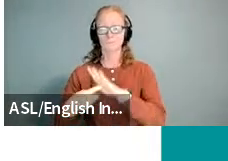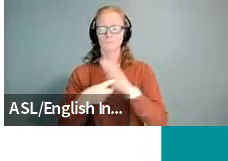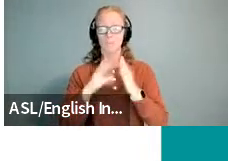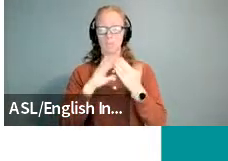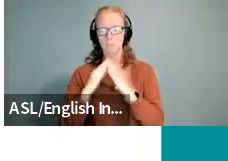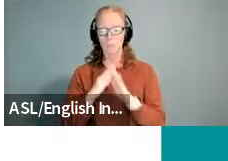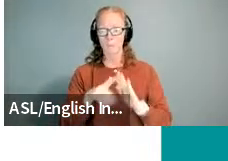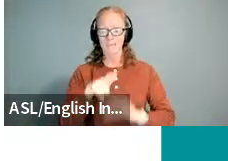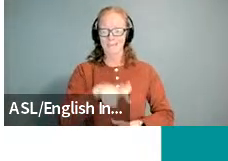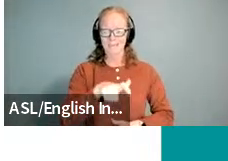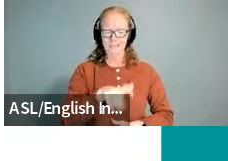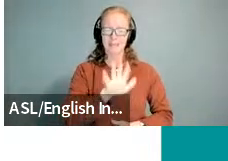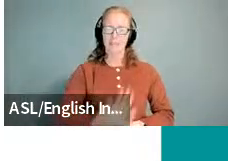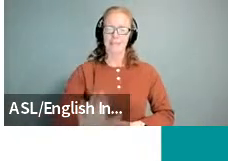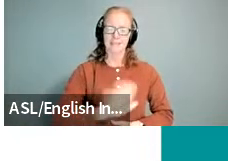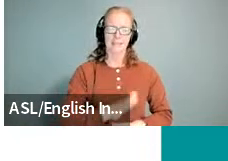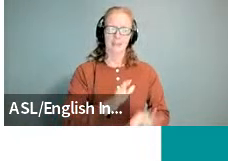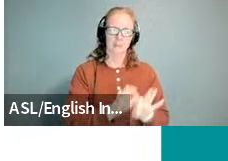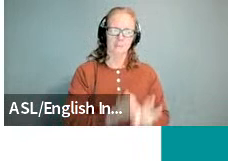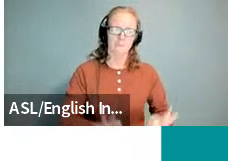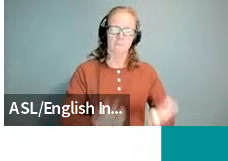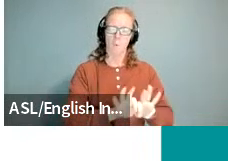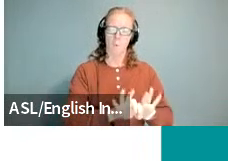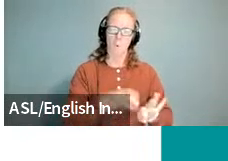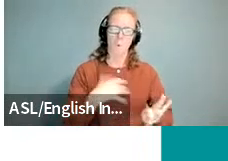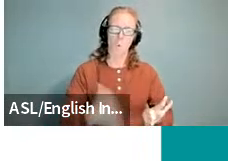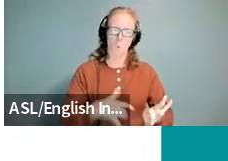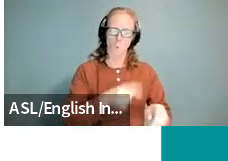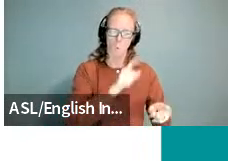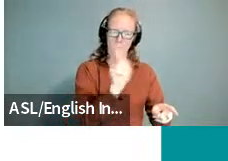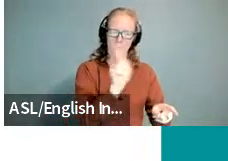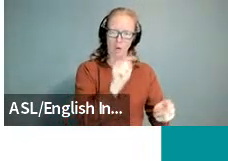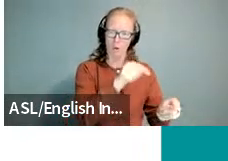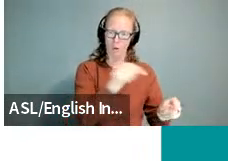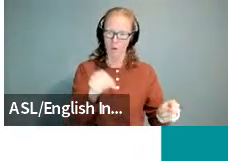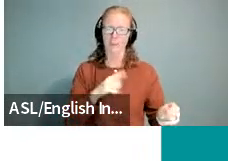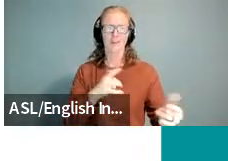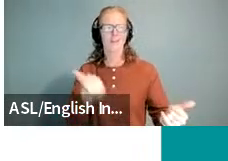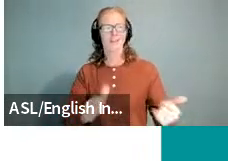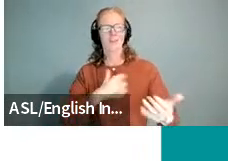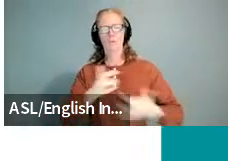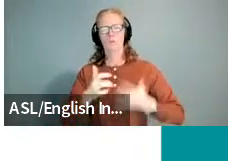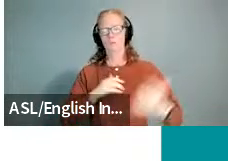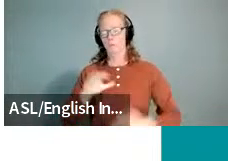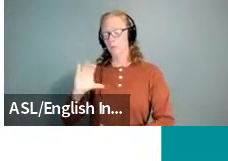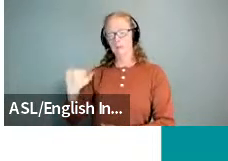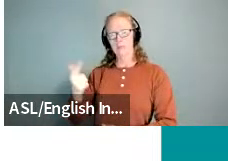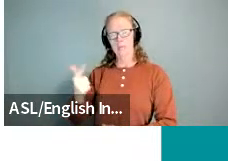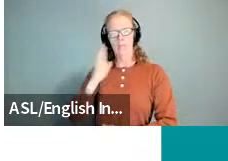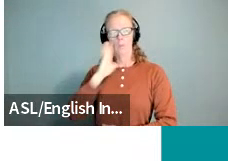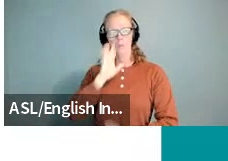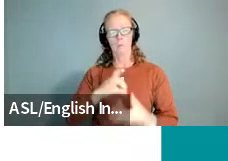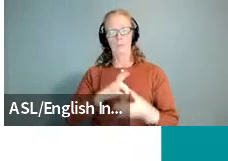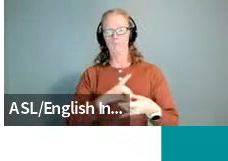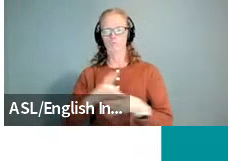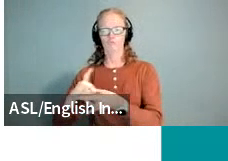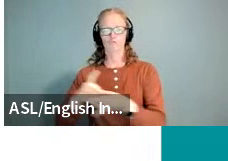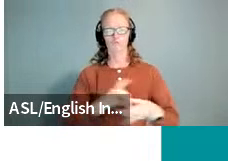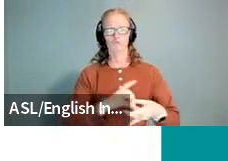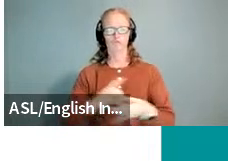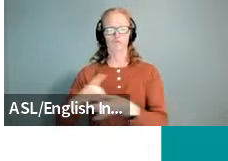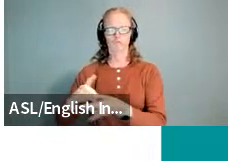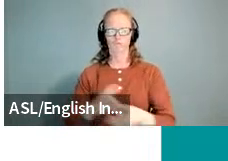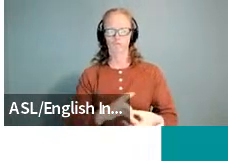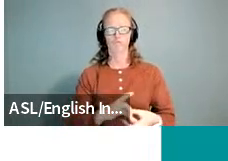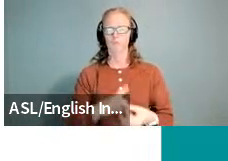and concerns. The CAG will serve as a key part of comprehensive community engagement efforts that support